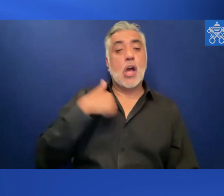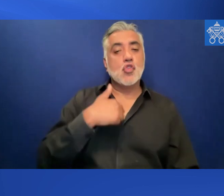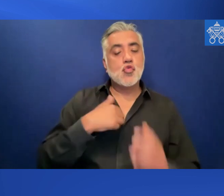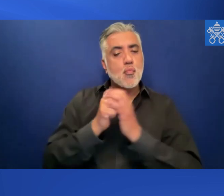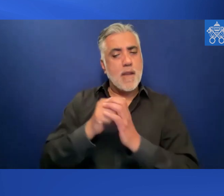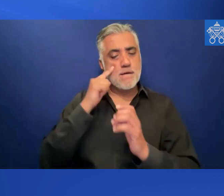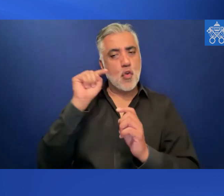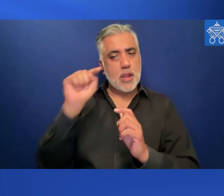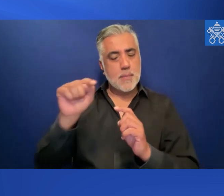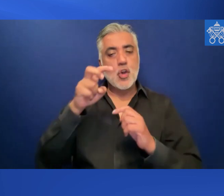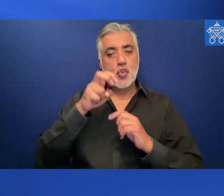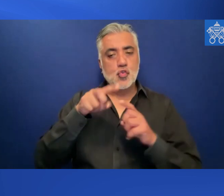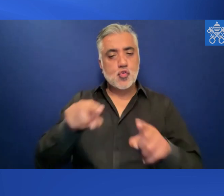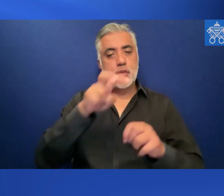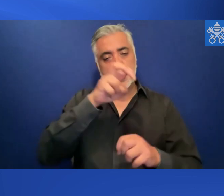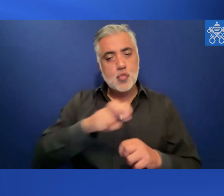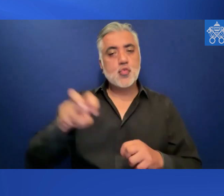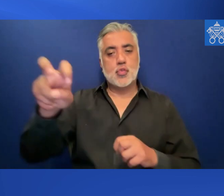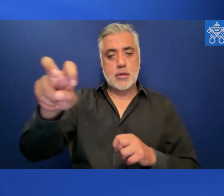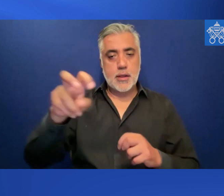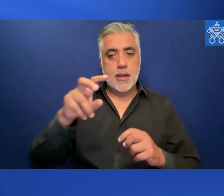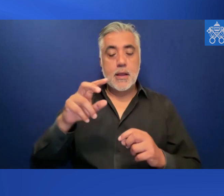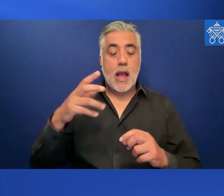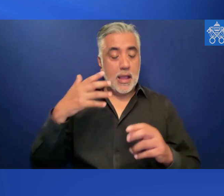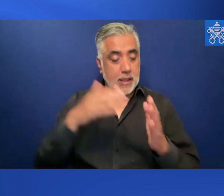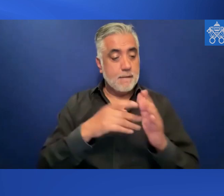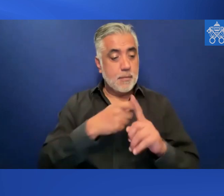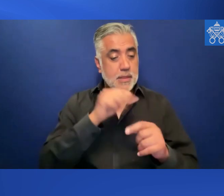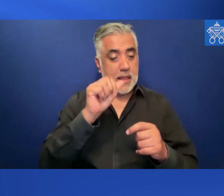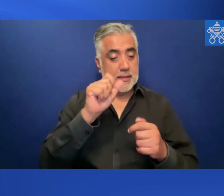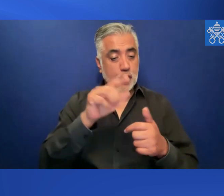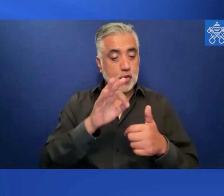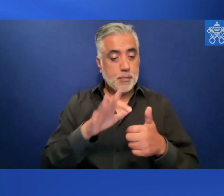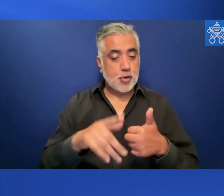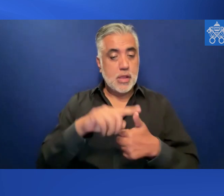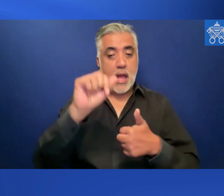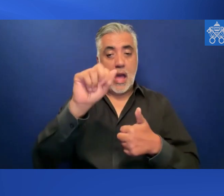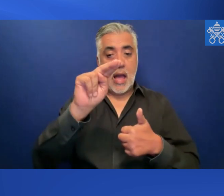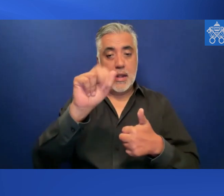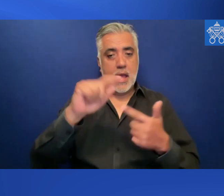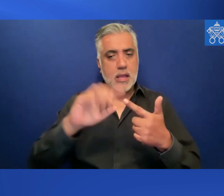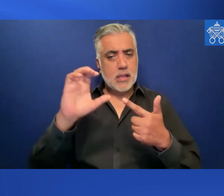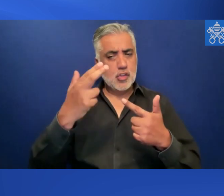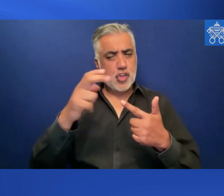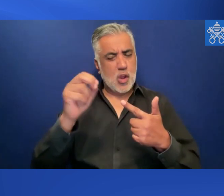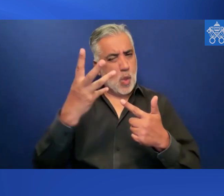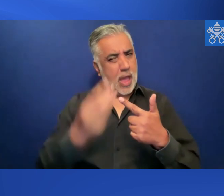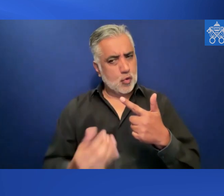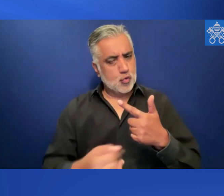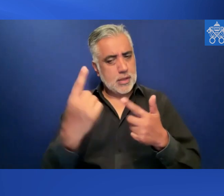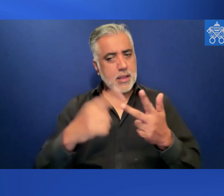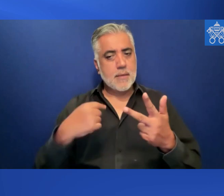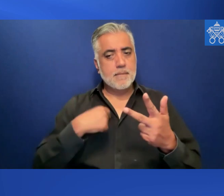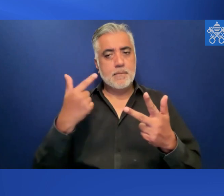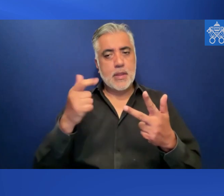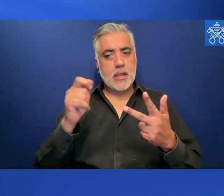accompany him and to pray for him during this journey in Marseille. My name is Bonga Majola. It has been a great pleasure to